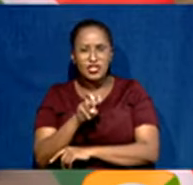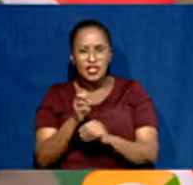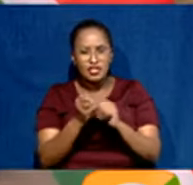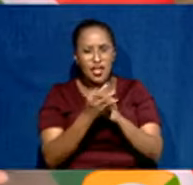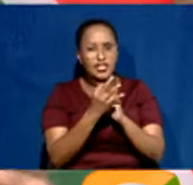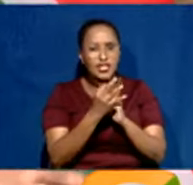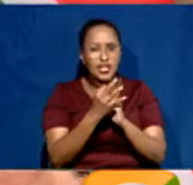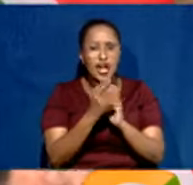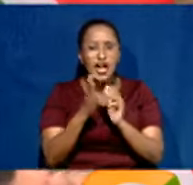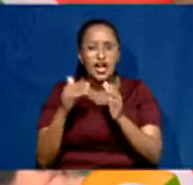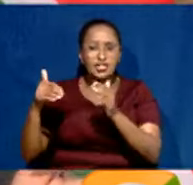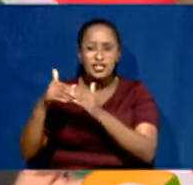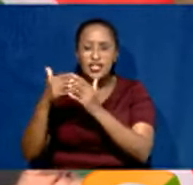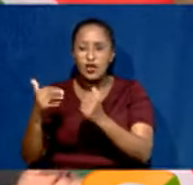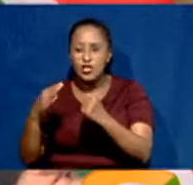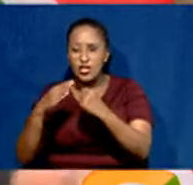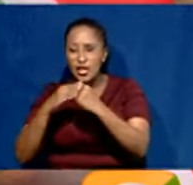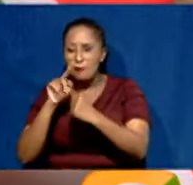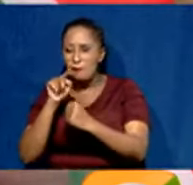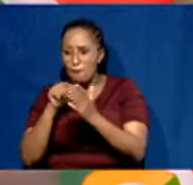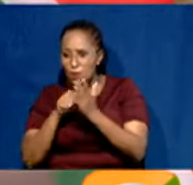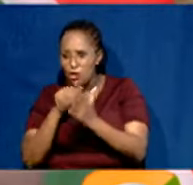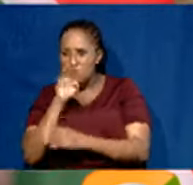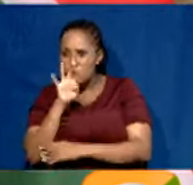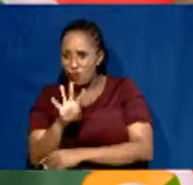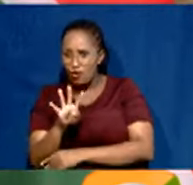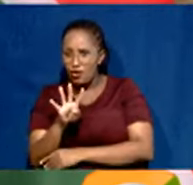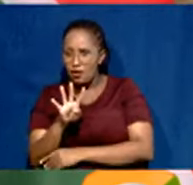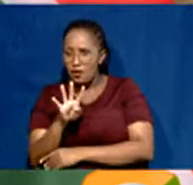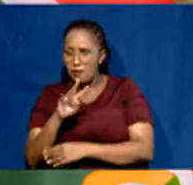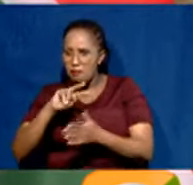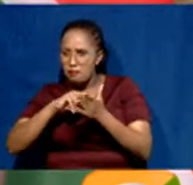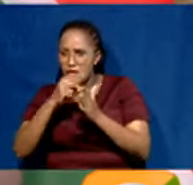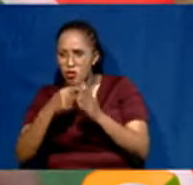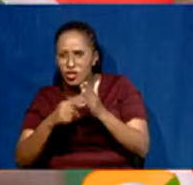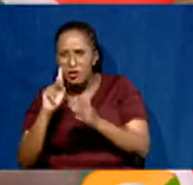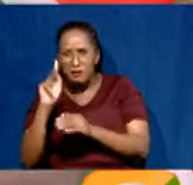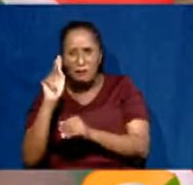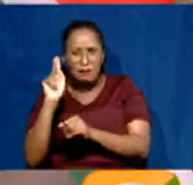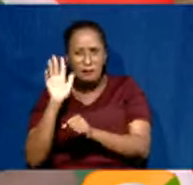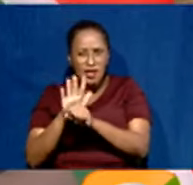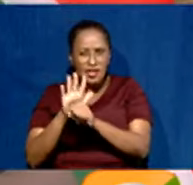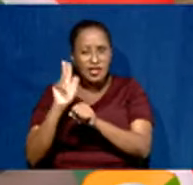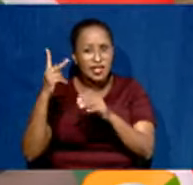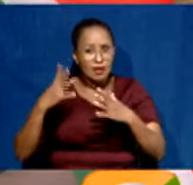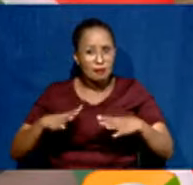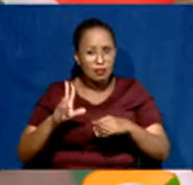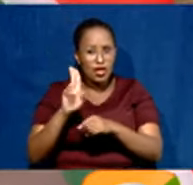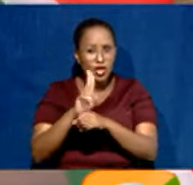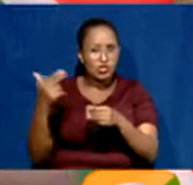2013 to now 9.4. So we have more Kenyans who are not using diesel.